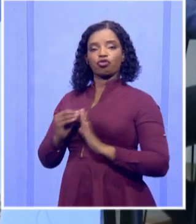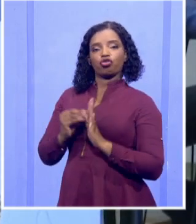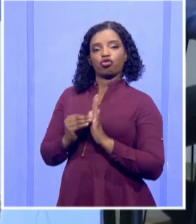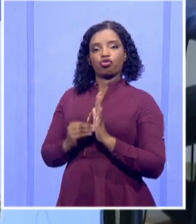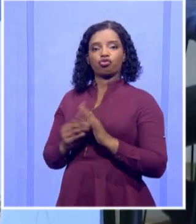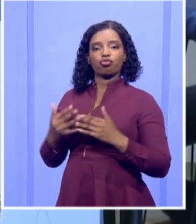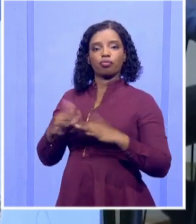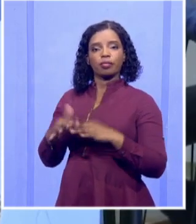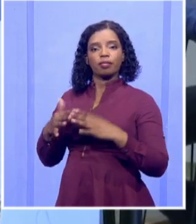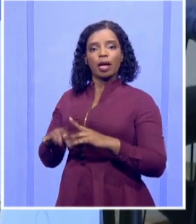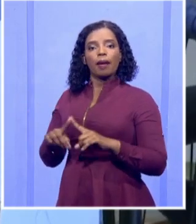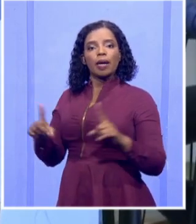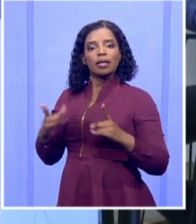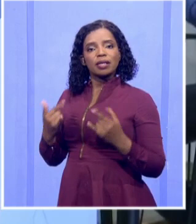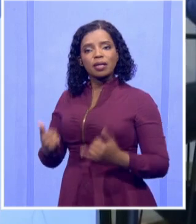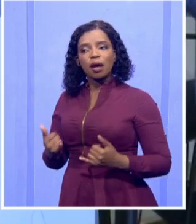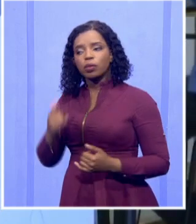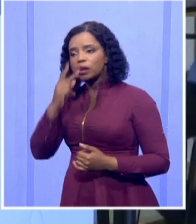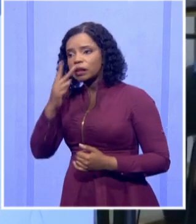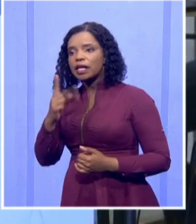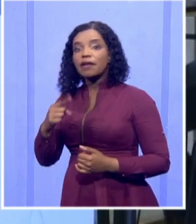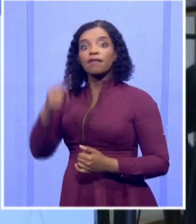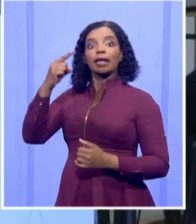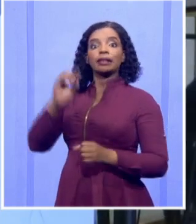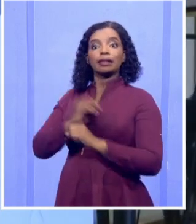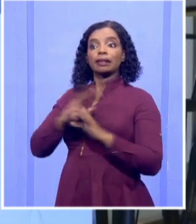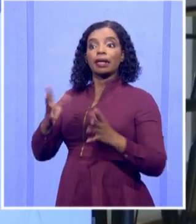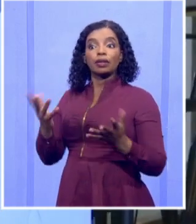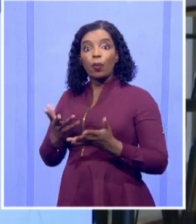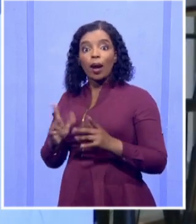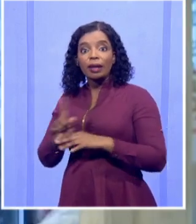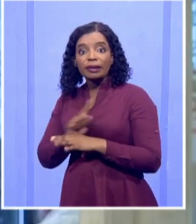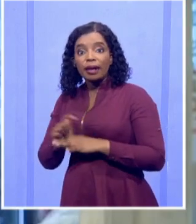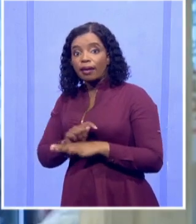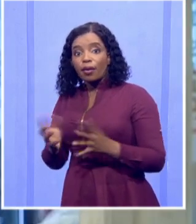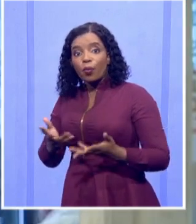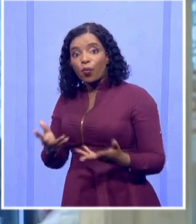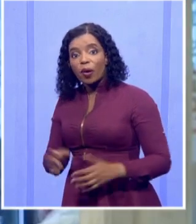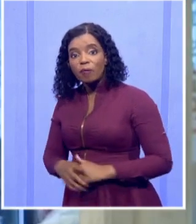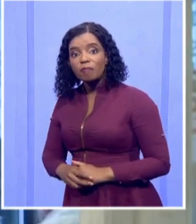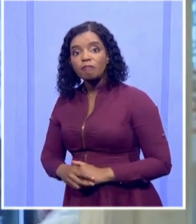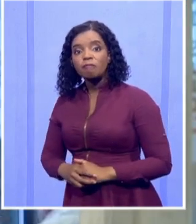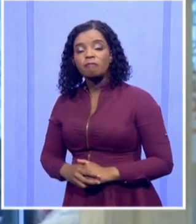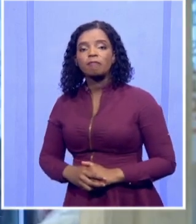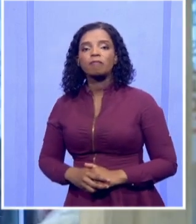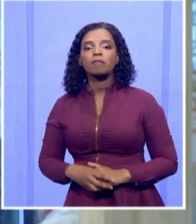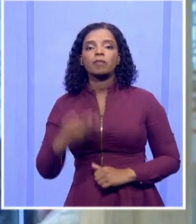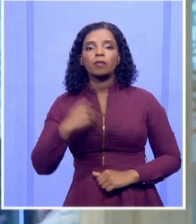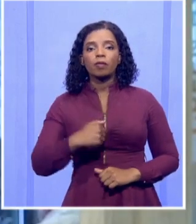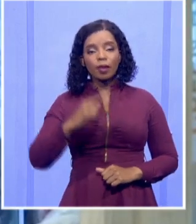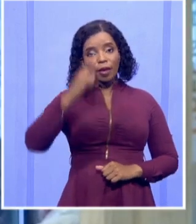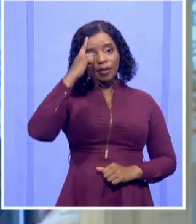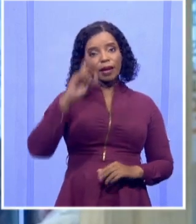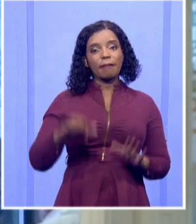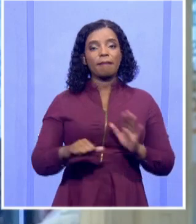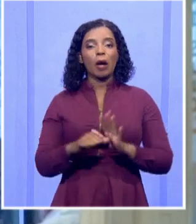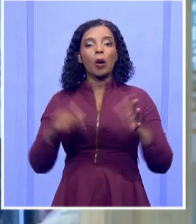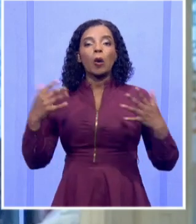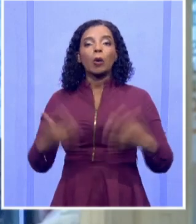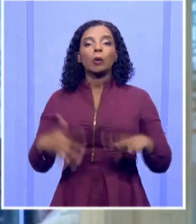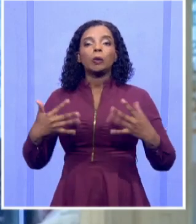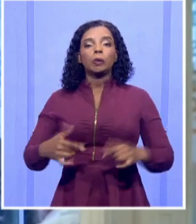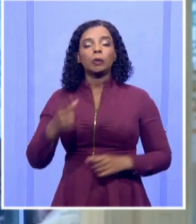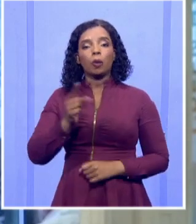the first sod turning? Where are we going to see the start of all of this? So I guess an important context is that all these